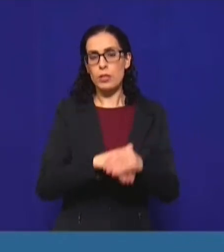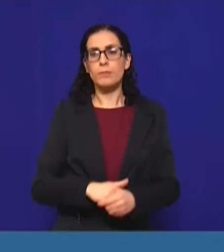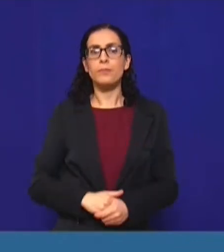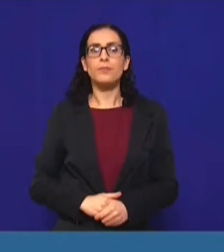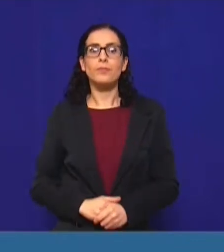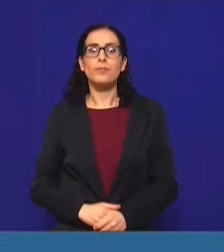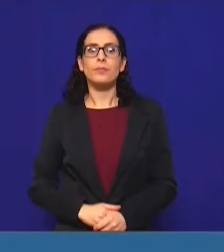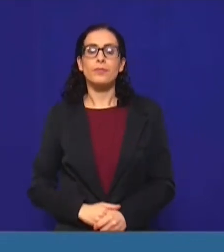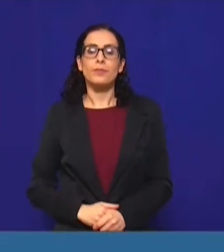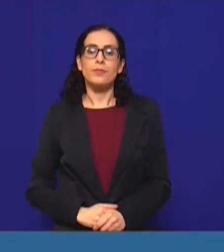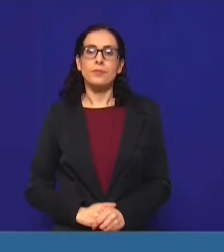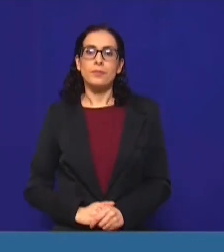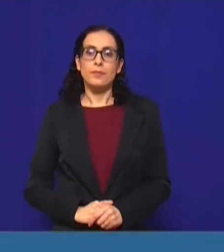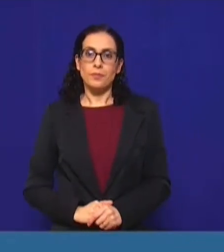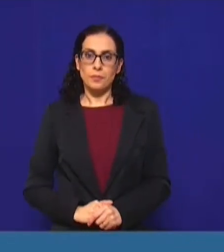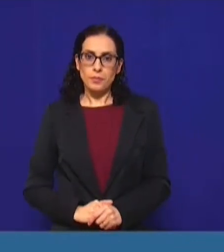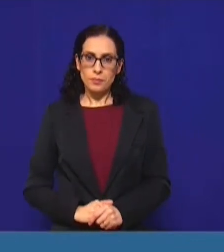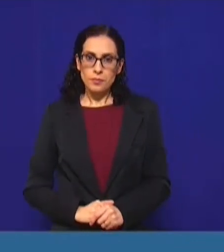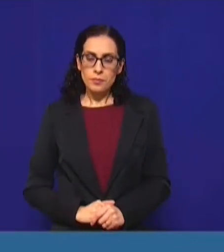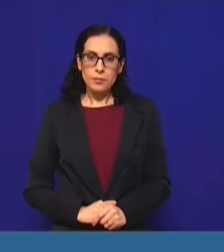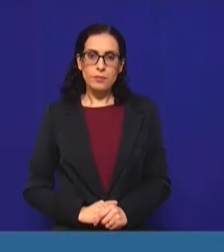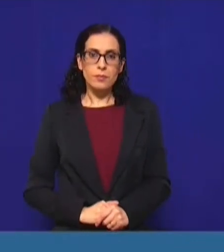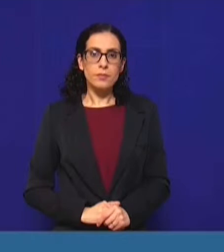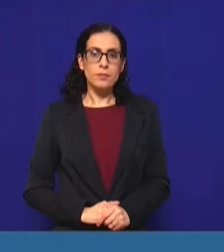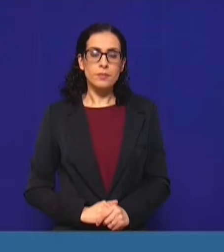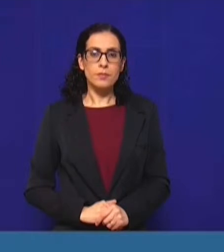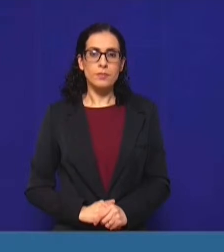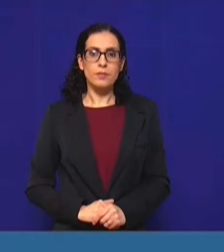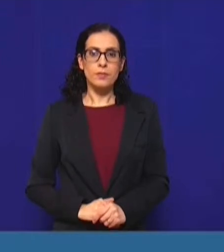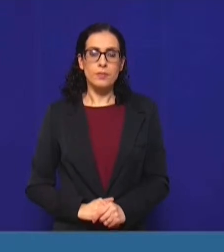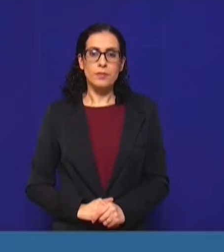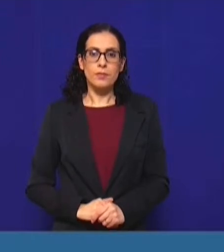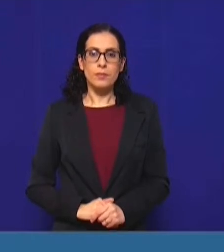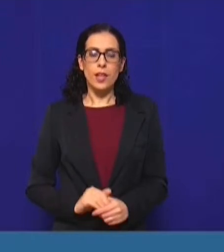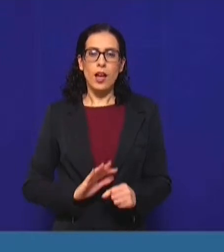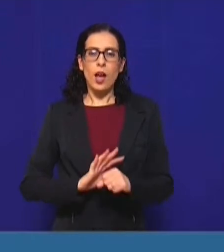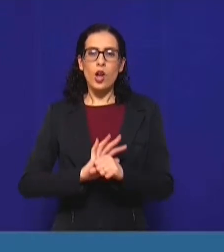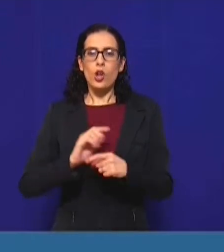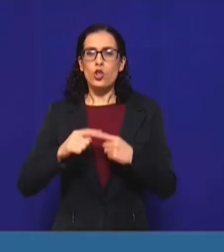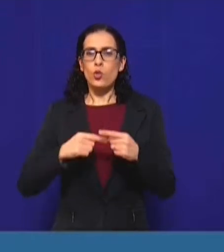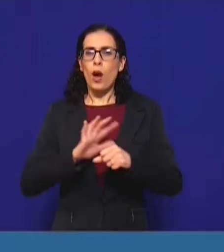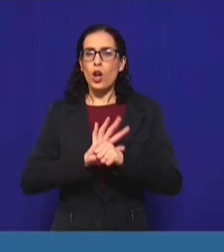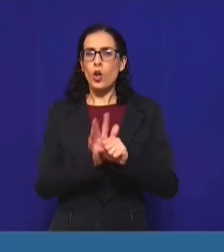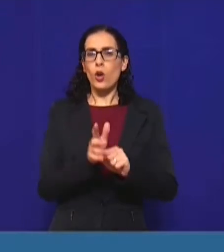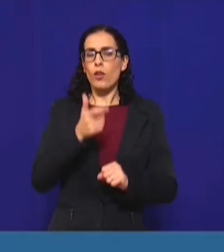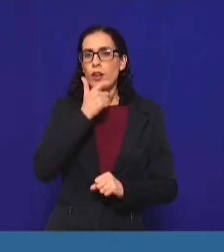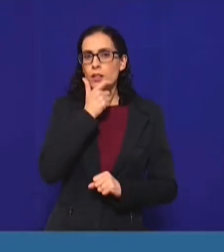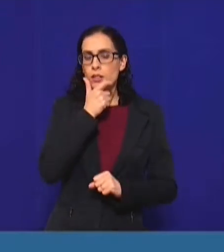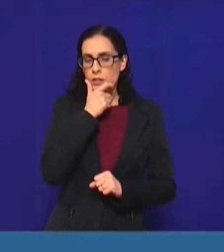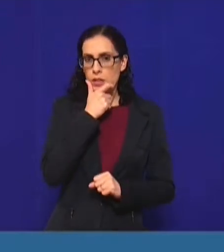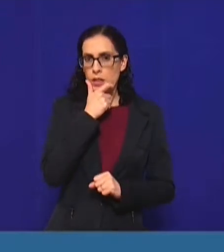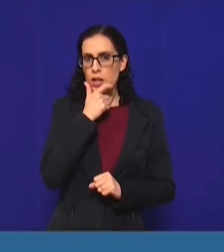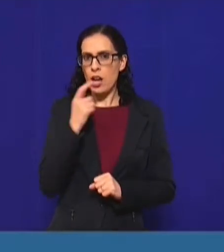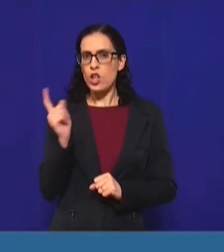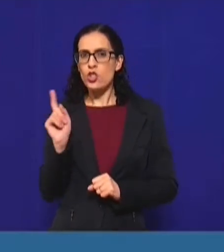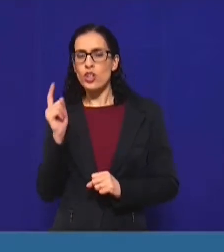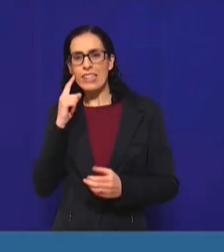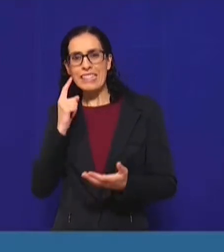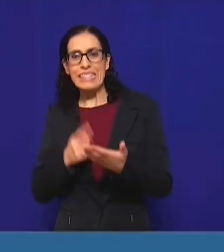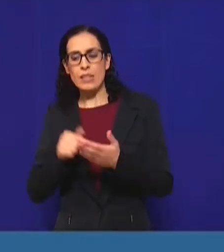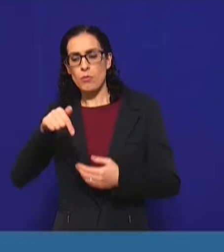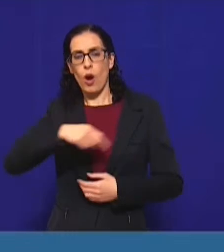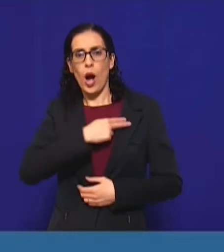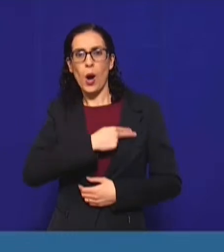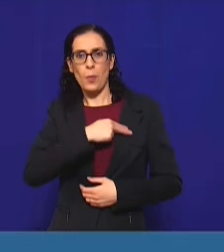Il-wara nofsinhar tajjeb Ruth Castillo minn TVM. Dwar il-varjant tar-Renju Unit, dawn il-każijiet li qed insibu f'pajjiżna huma